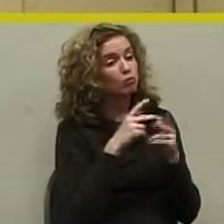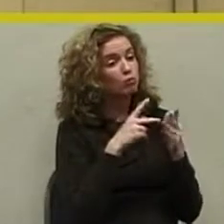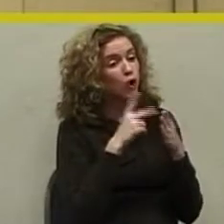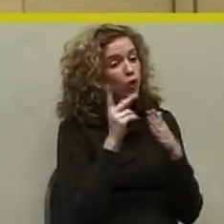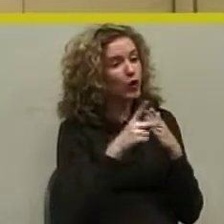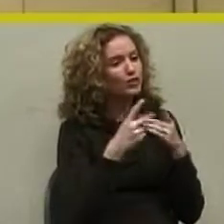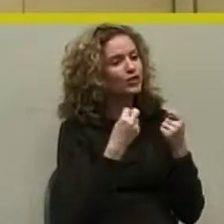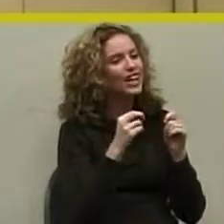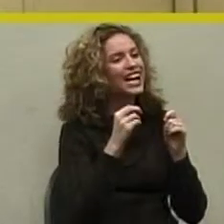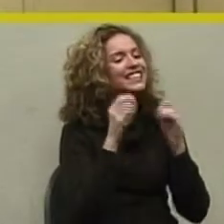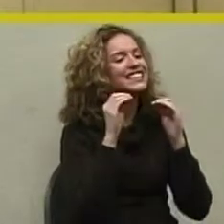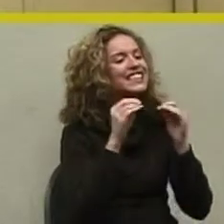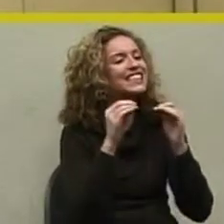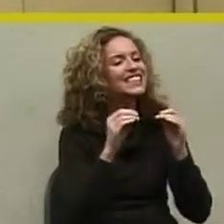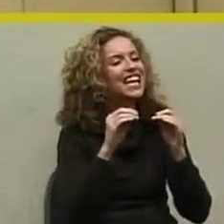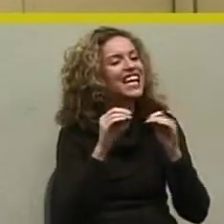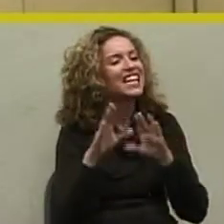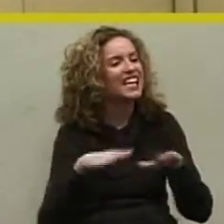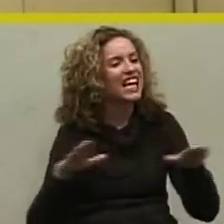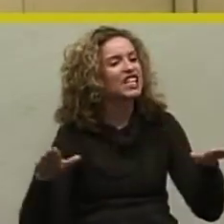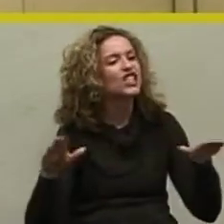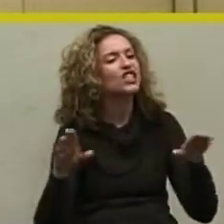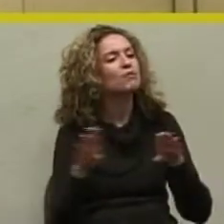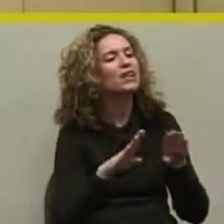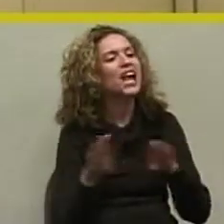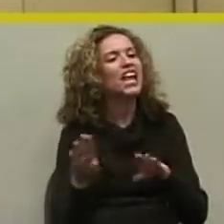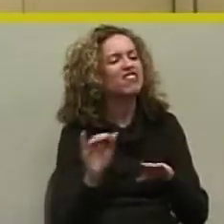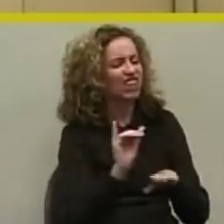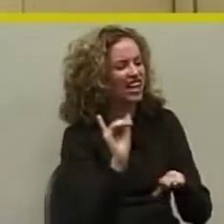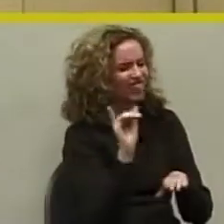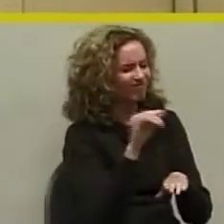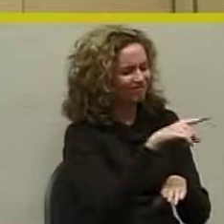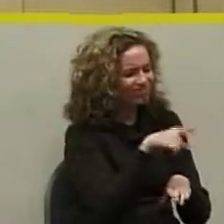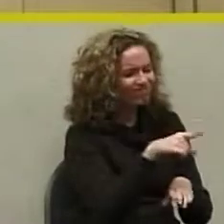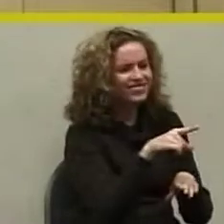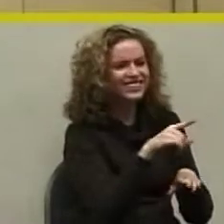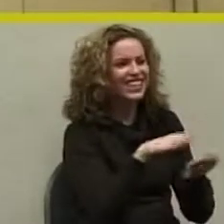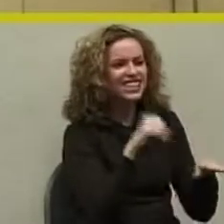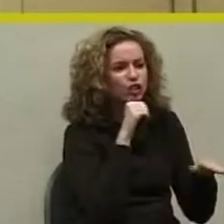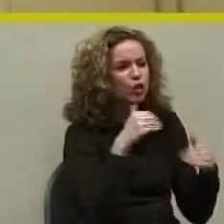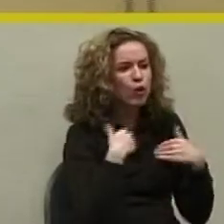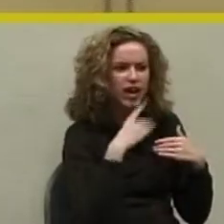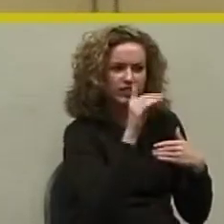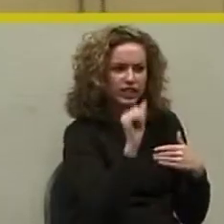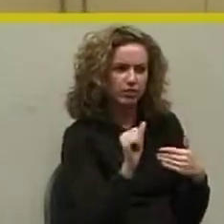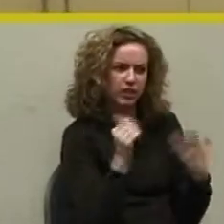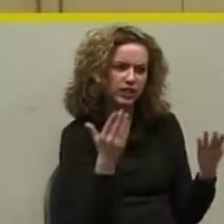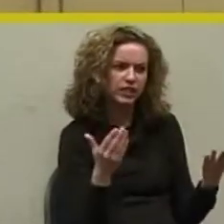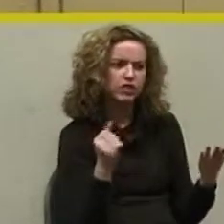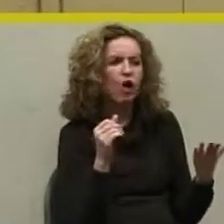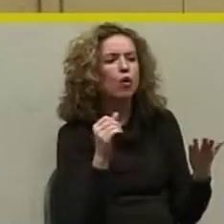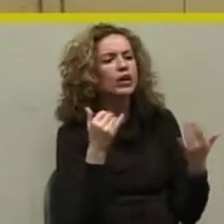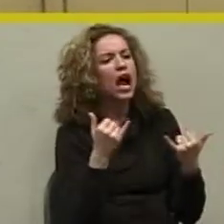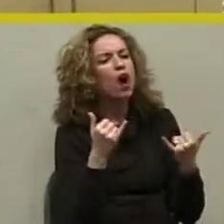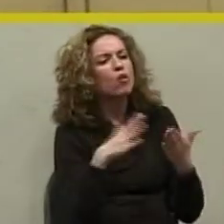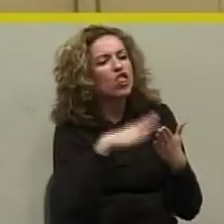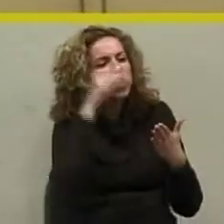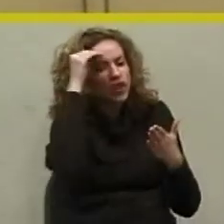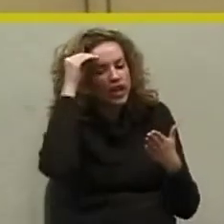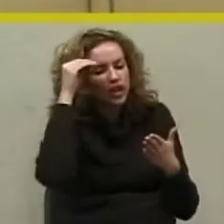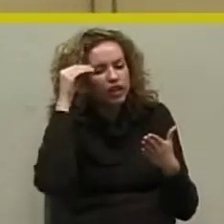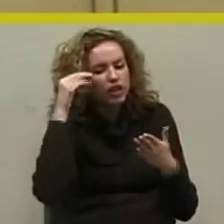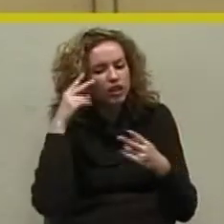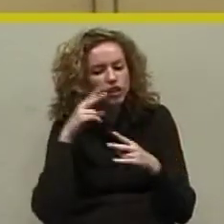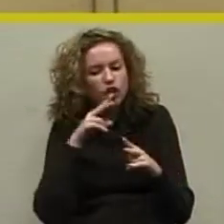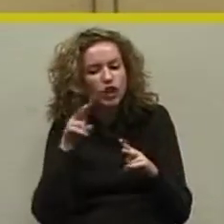disabilities to act like kids without disabilities. In some cases, we're starting to get more research to say, let's look at what kids do that